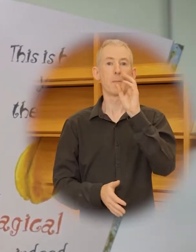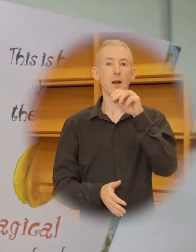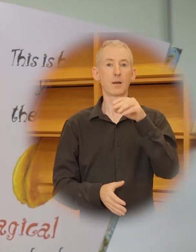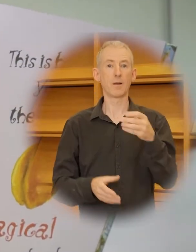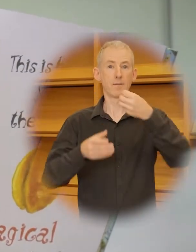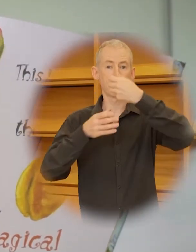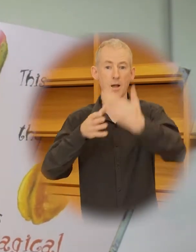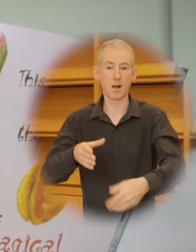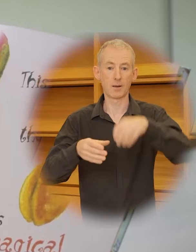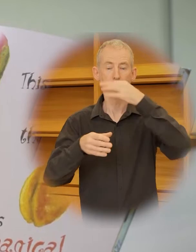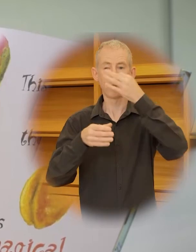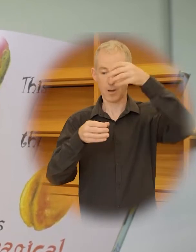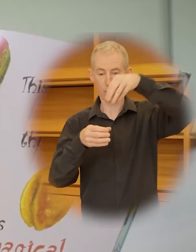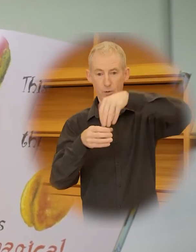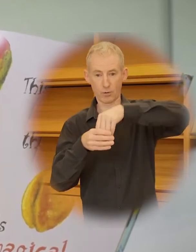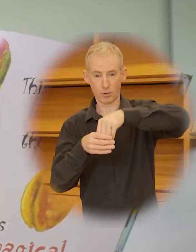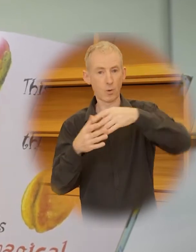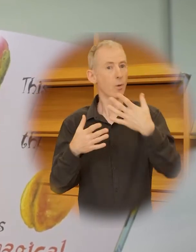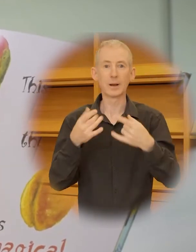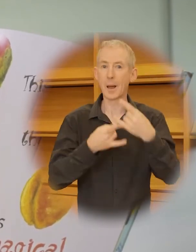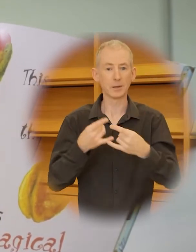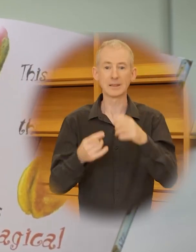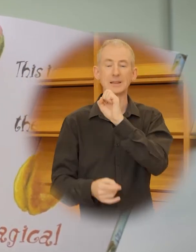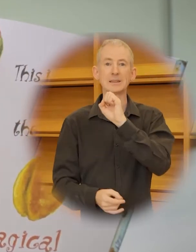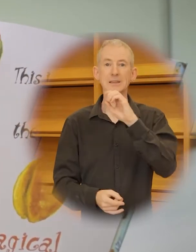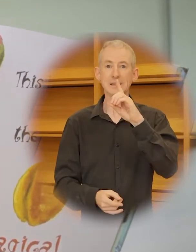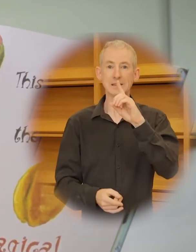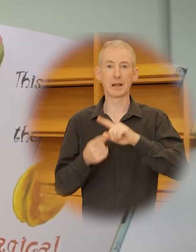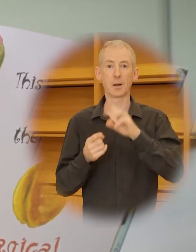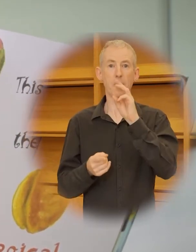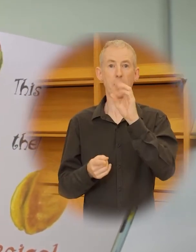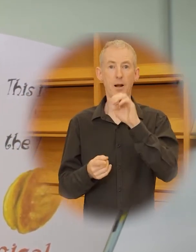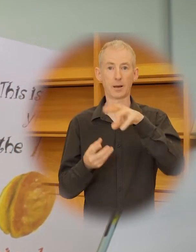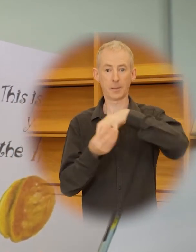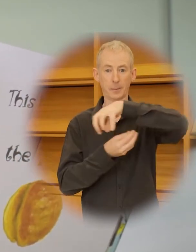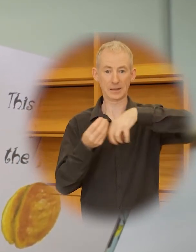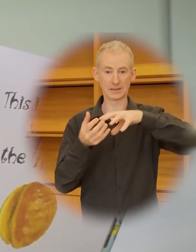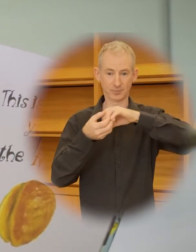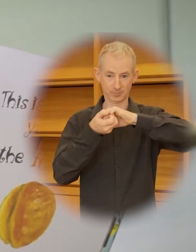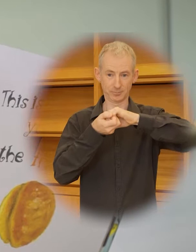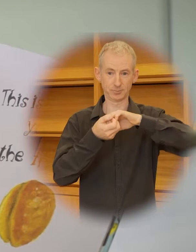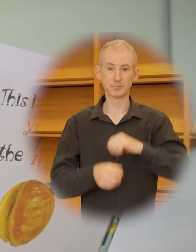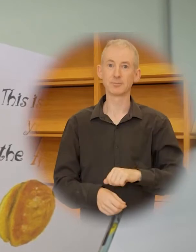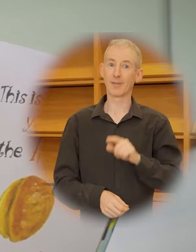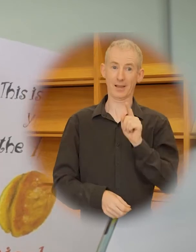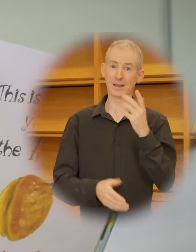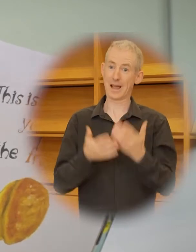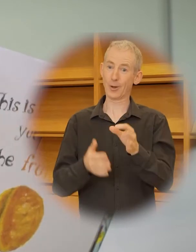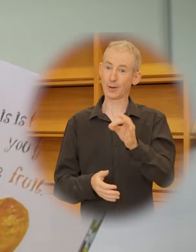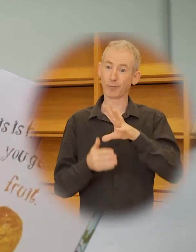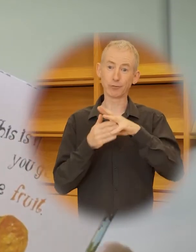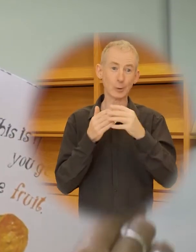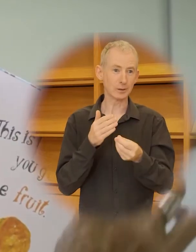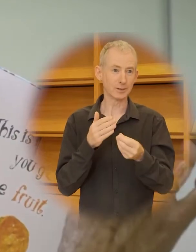When the pollen drops inside the flower, it mingles with the seed. This is how you get the fruit.